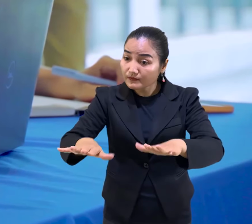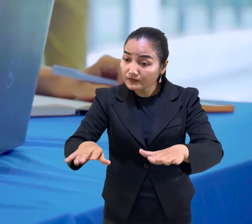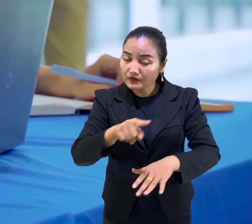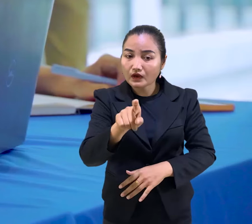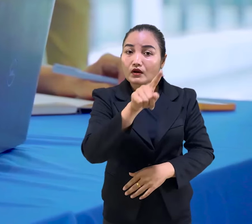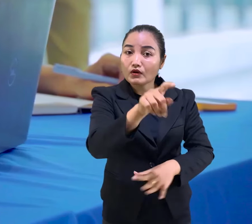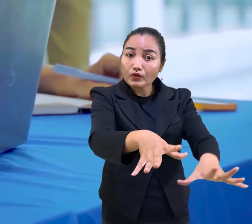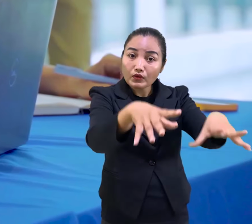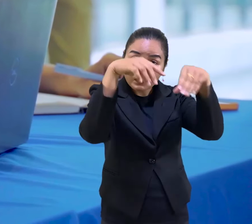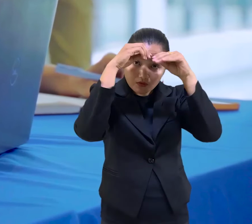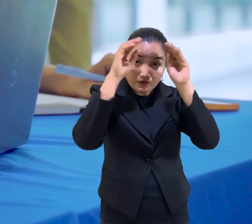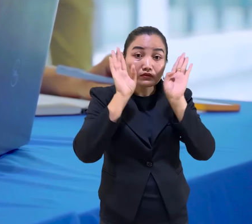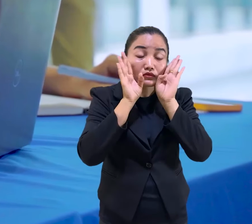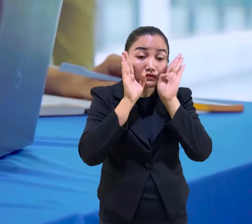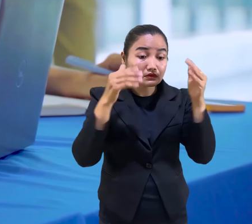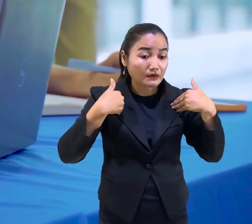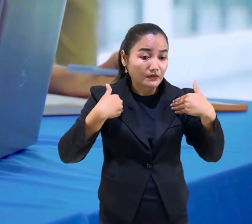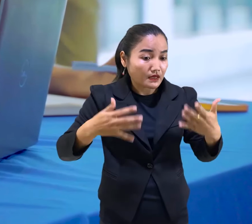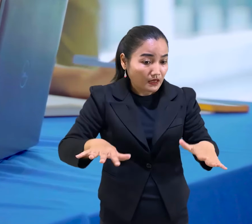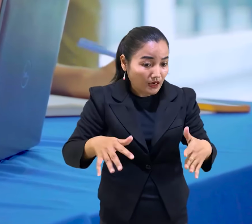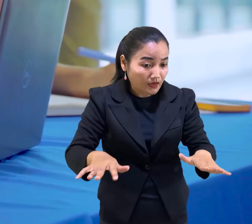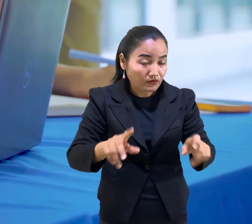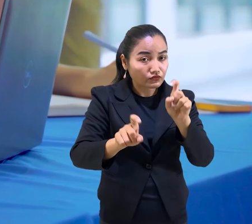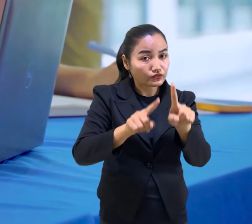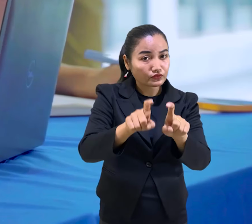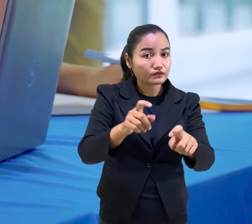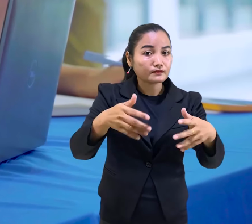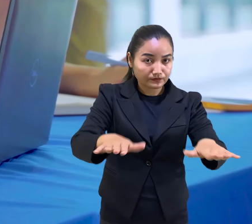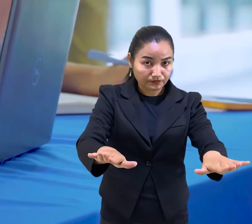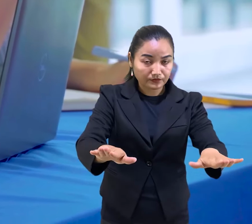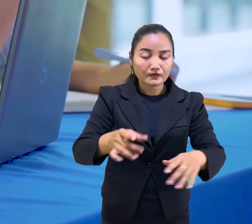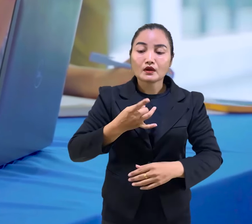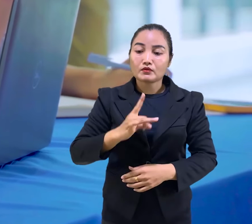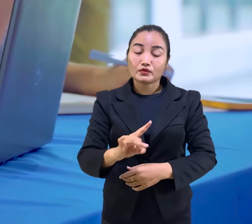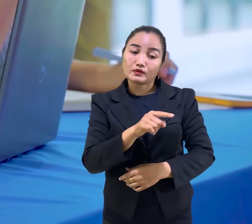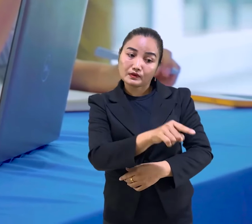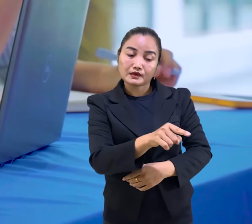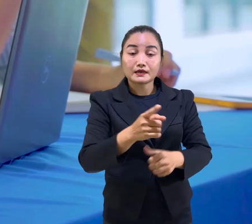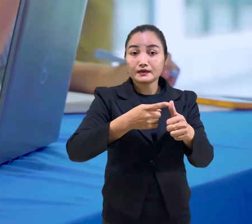Because some of the problem statements, it's quite generic, just saying